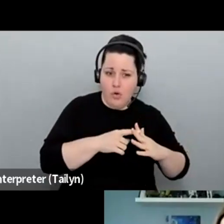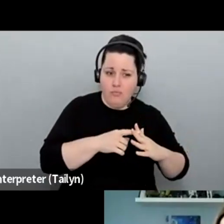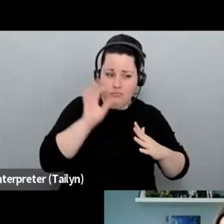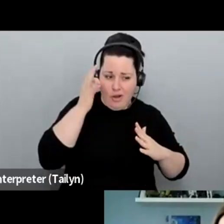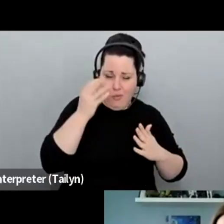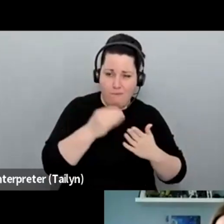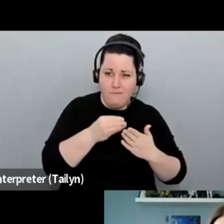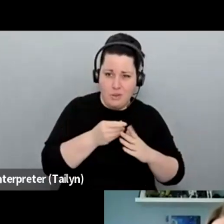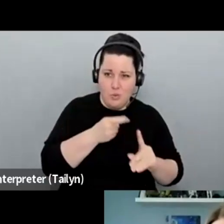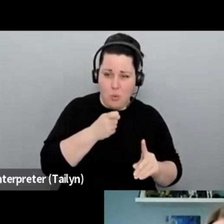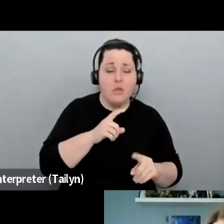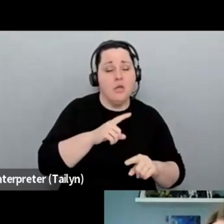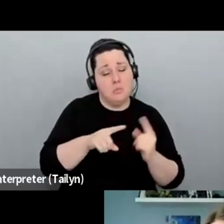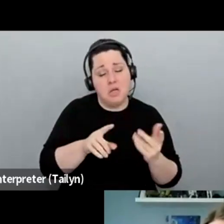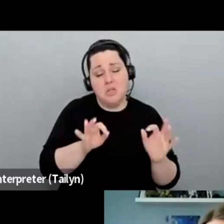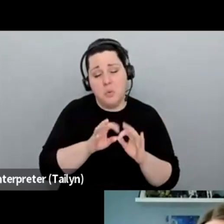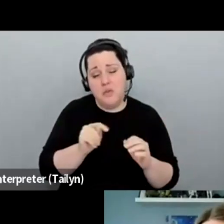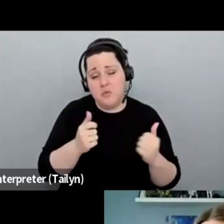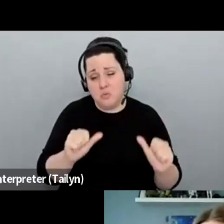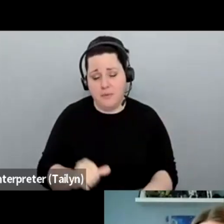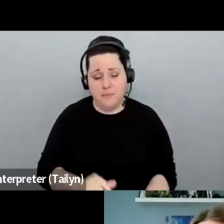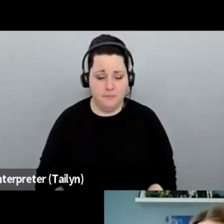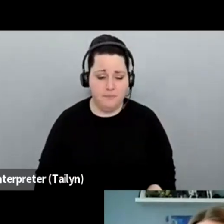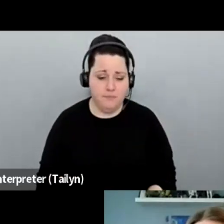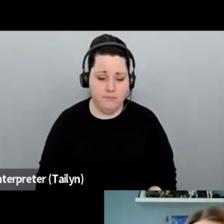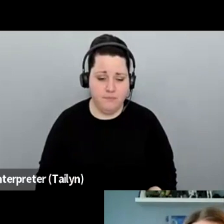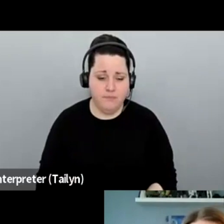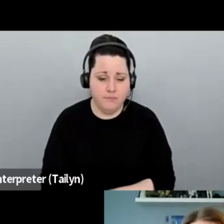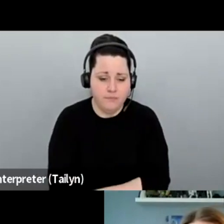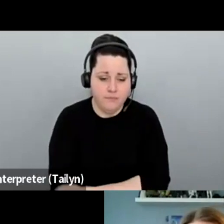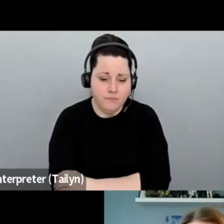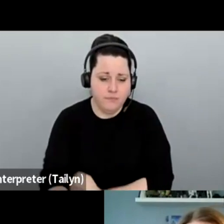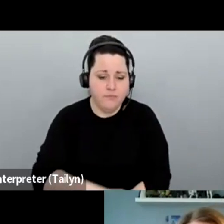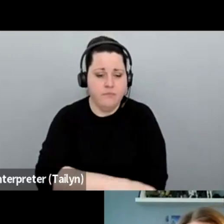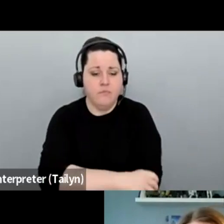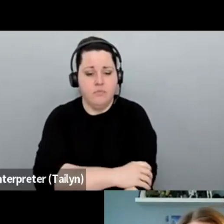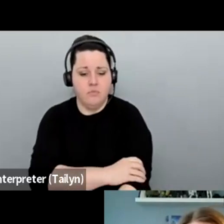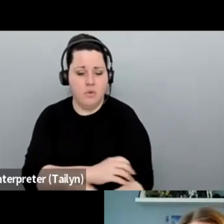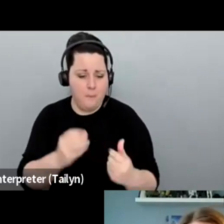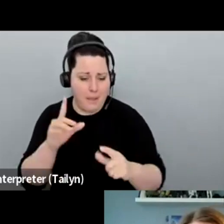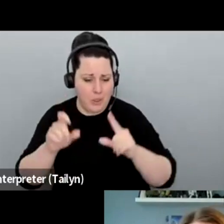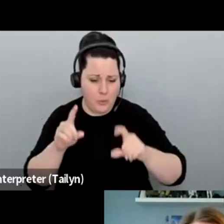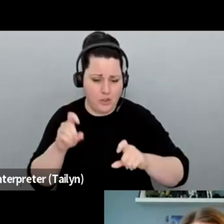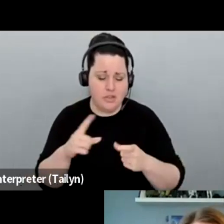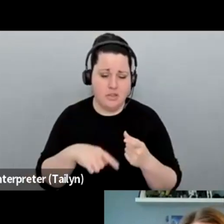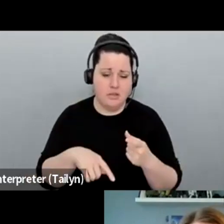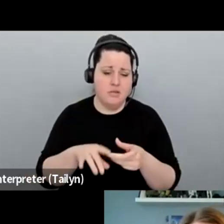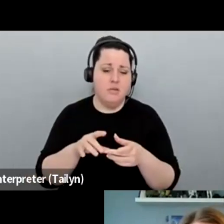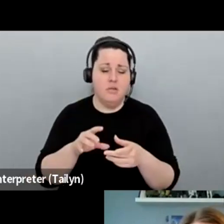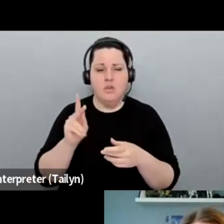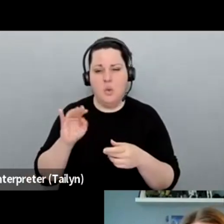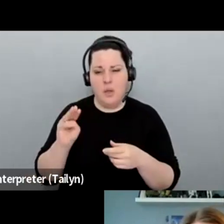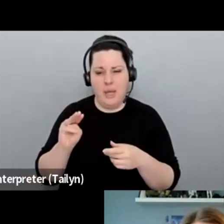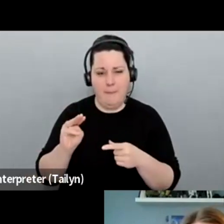but I think it's worth a shot sometimes. So there's a lot of questions in the chat around, and so Kim,